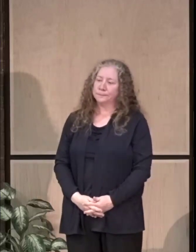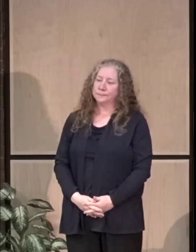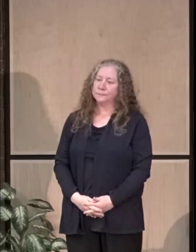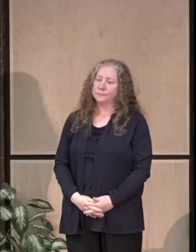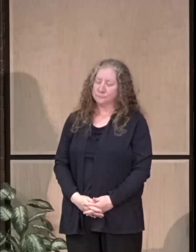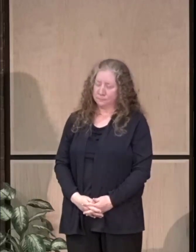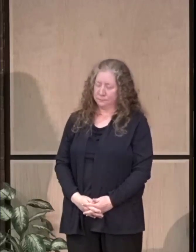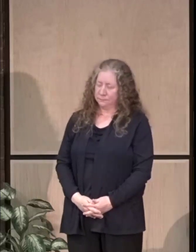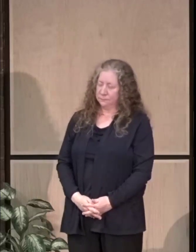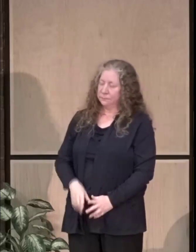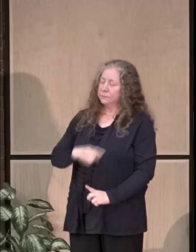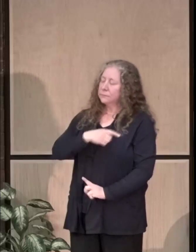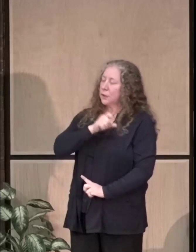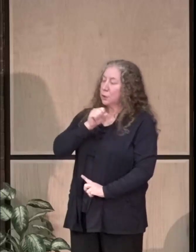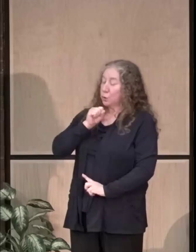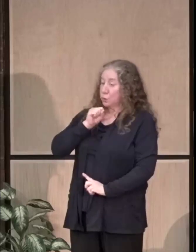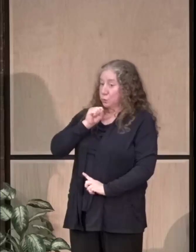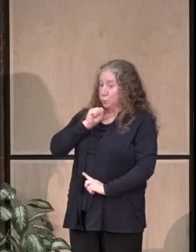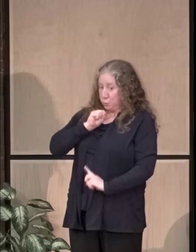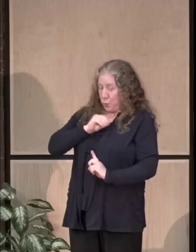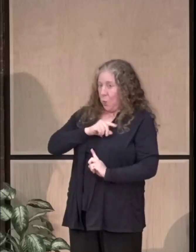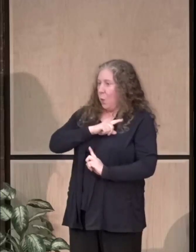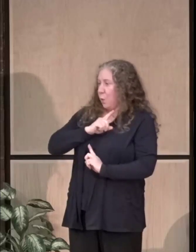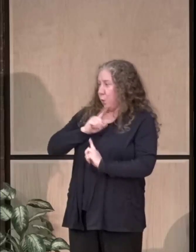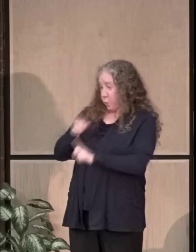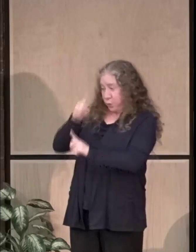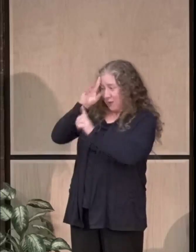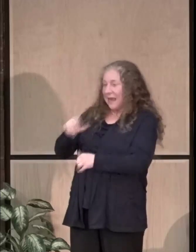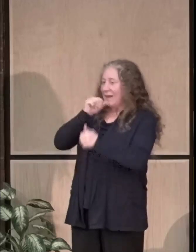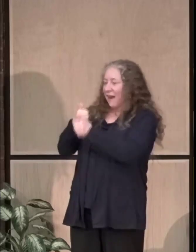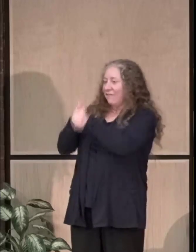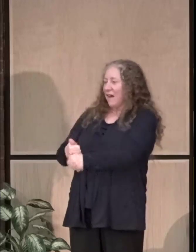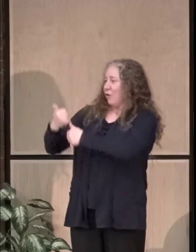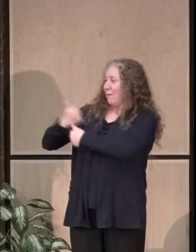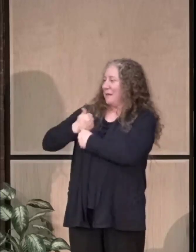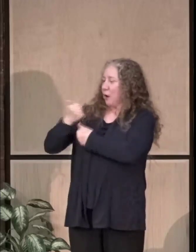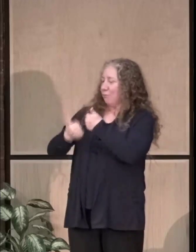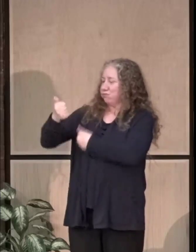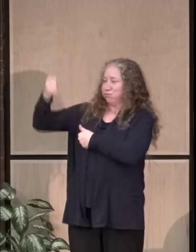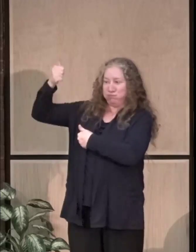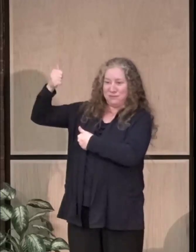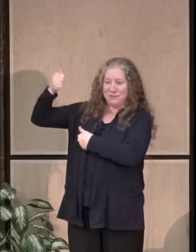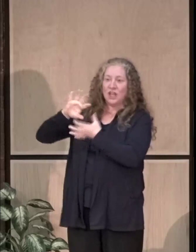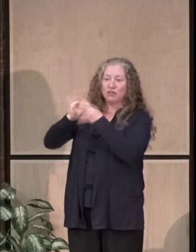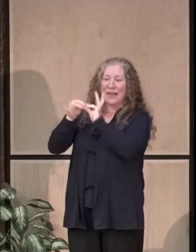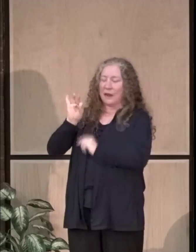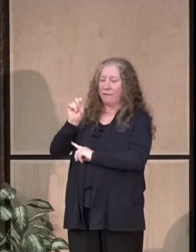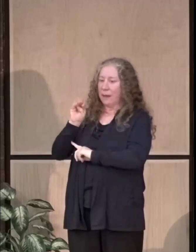And so you decided to go outside, not to use the chain of command in this regard.